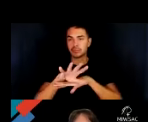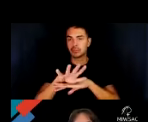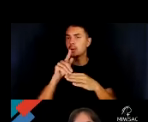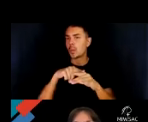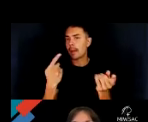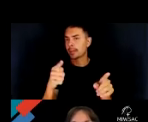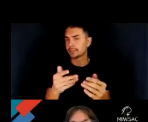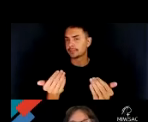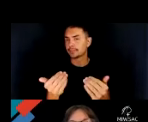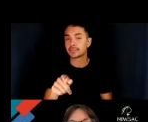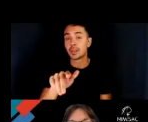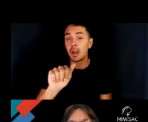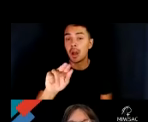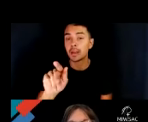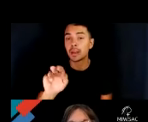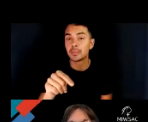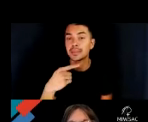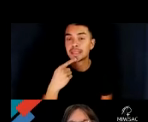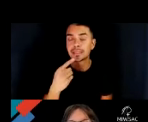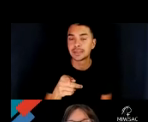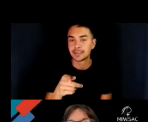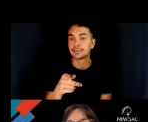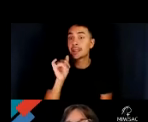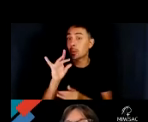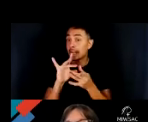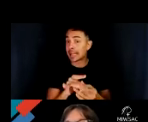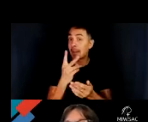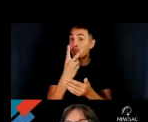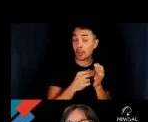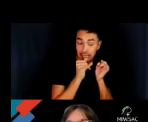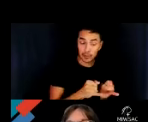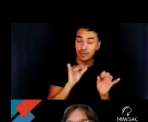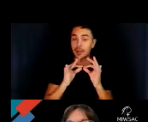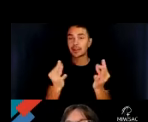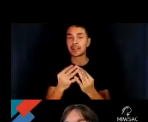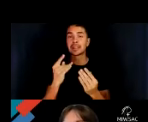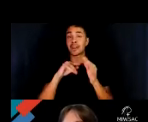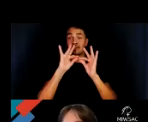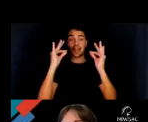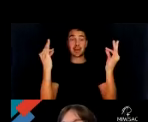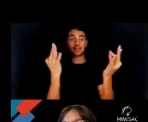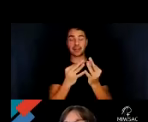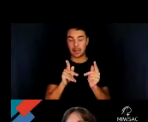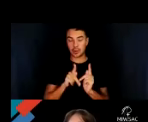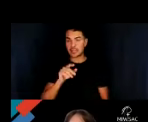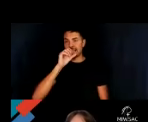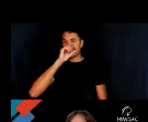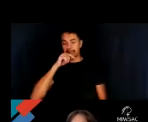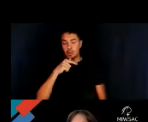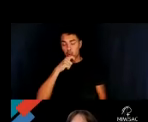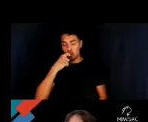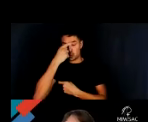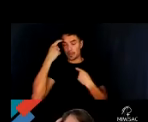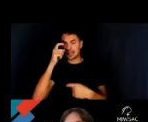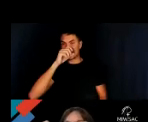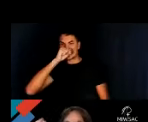And I see Autumn's comment kind of relates to both lashing out at a family and people not associated with the trauma. So that's a great example